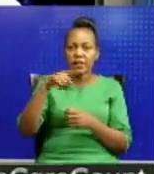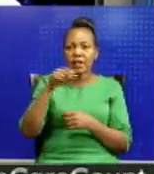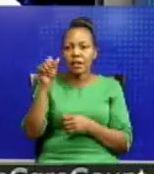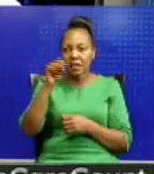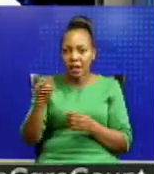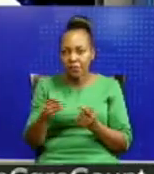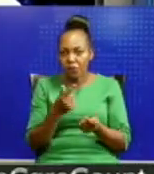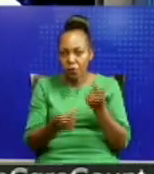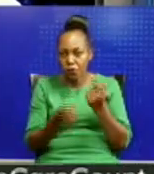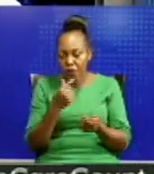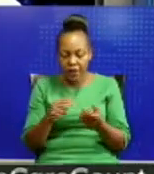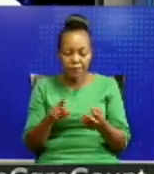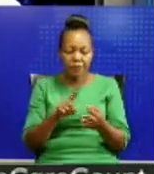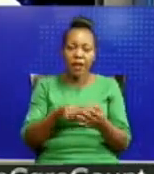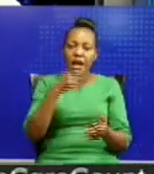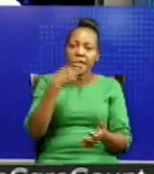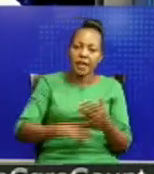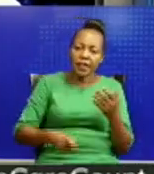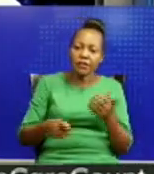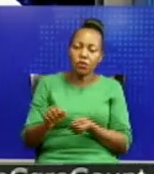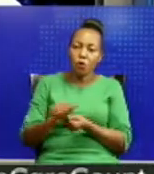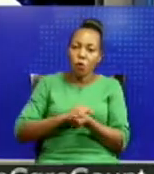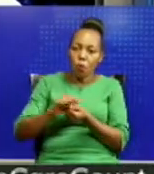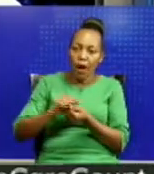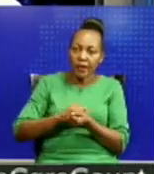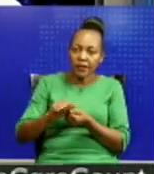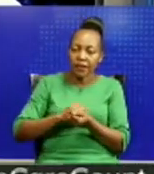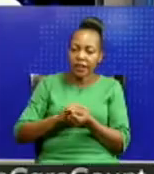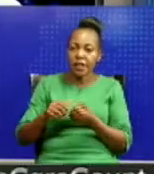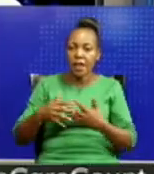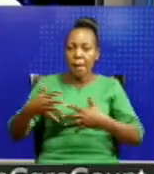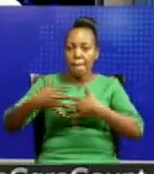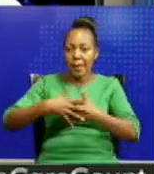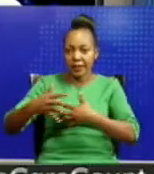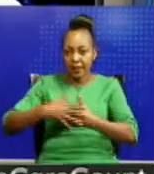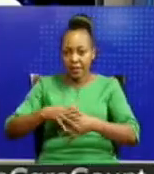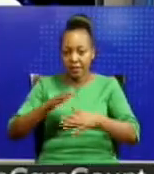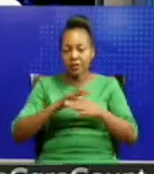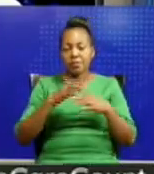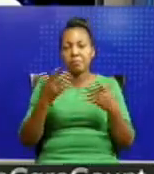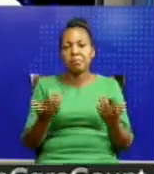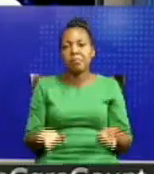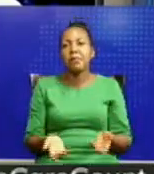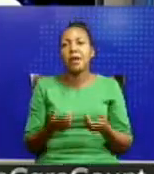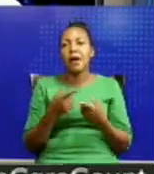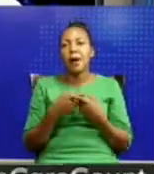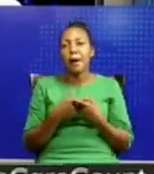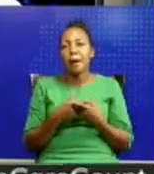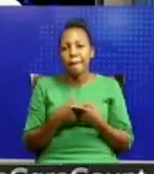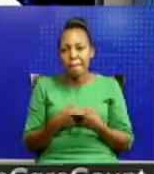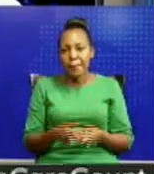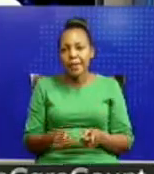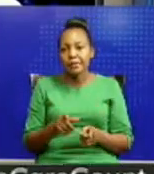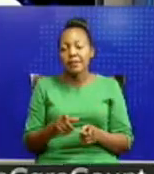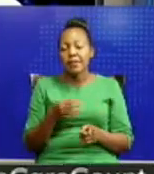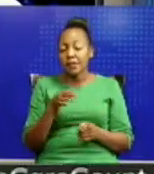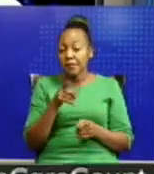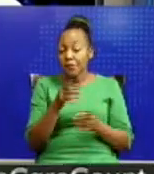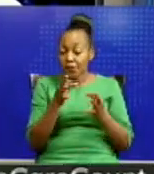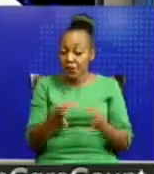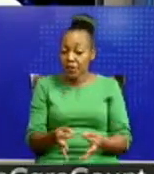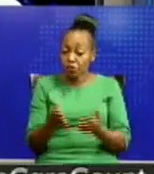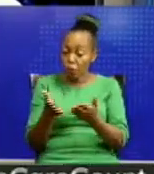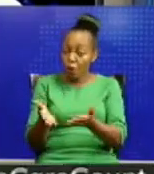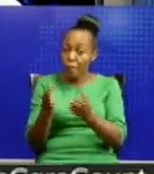tax washing machines, in other words, if you don't make these facilities available